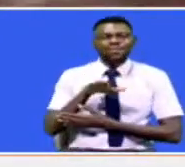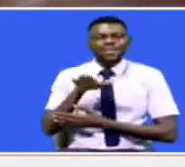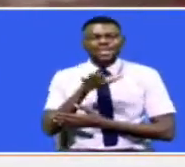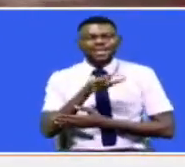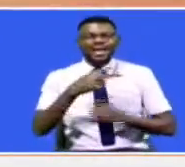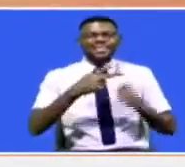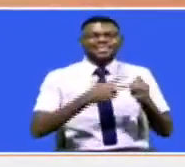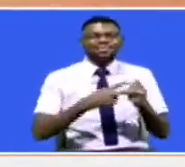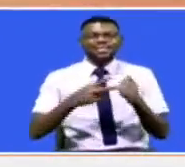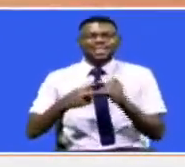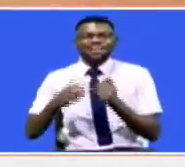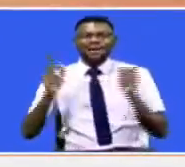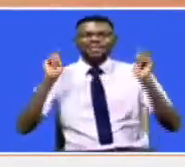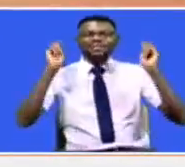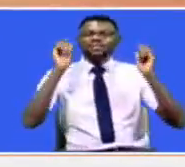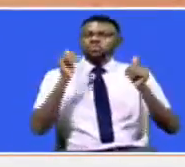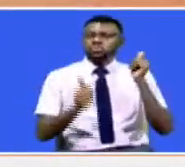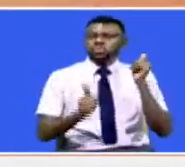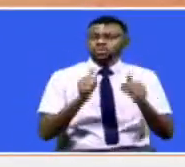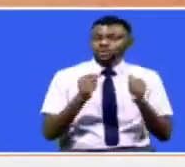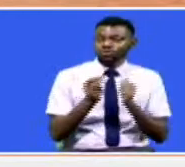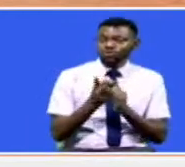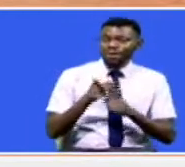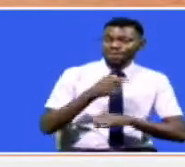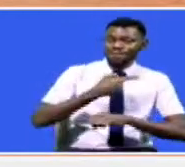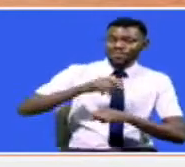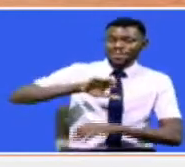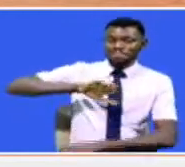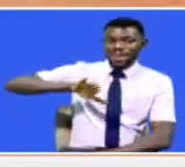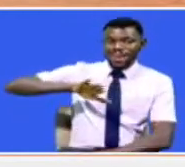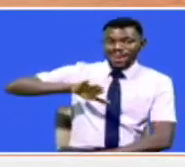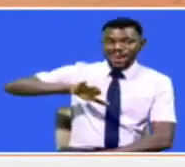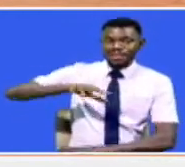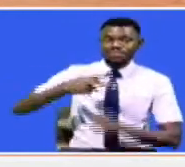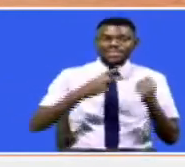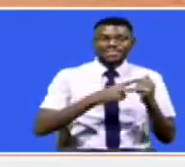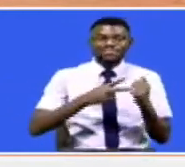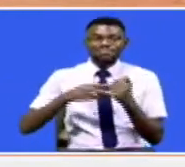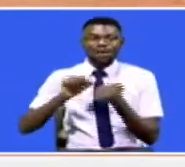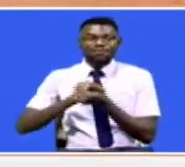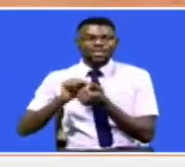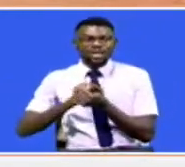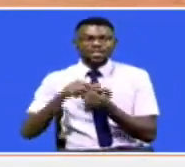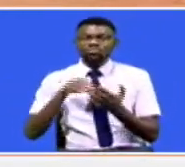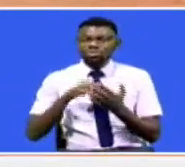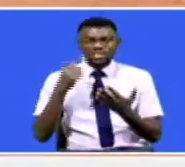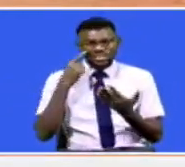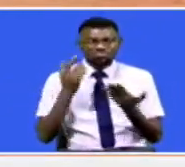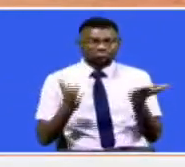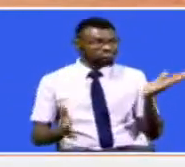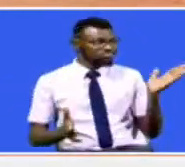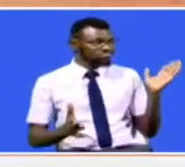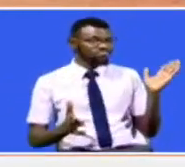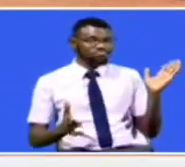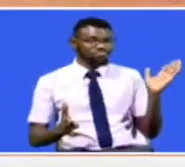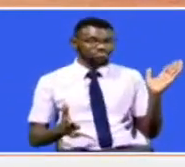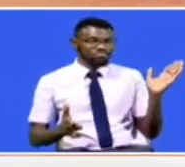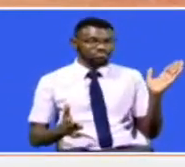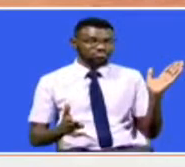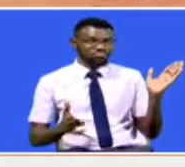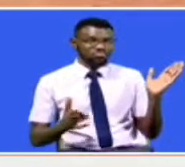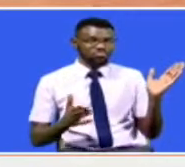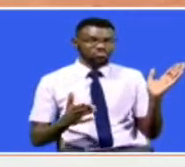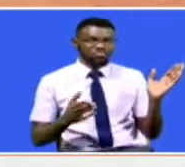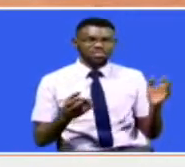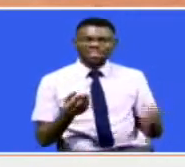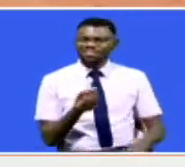rally. 12 hours before sabasaba Friday, this is the situation at Kamukunji grounds, where just